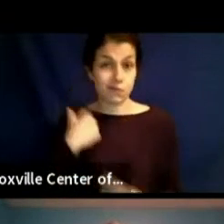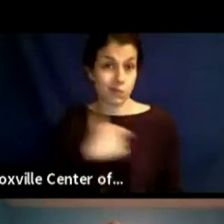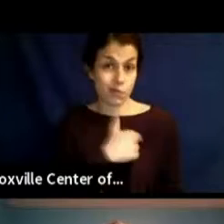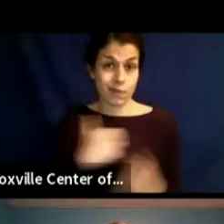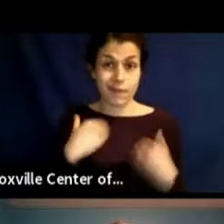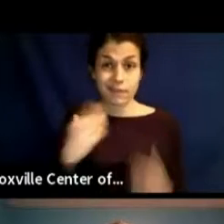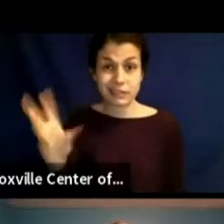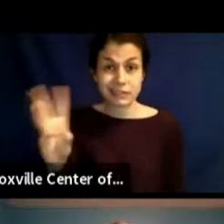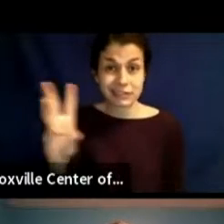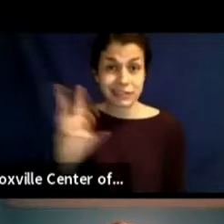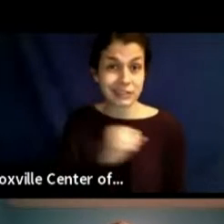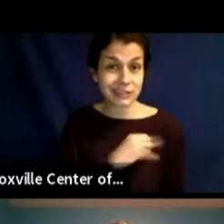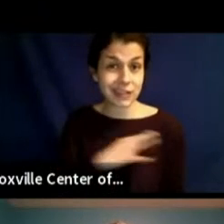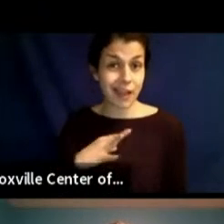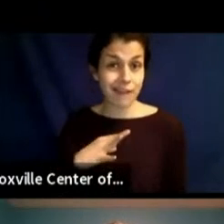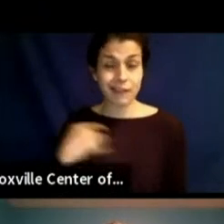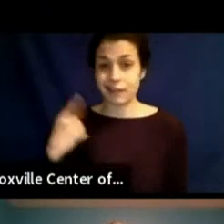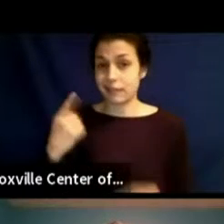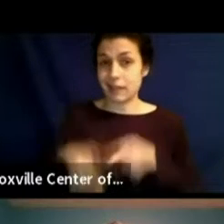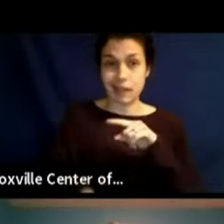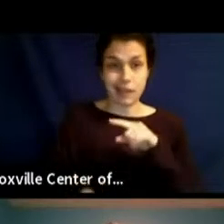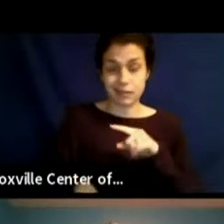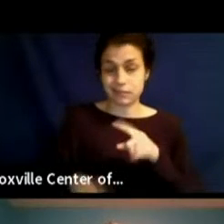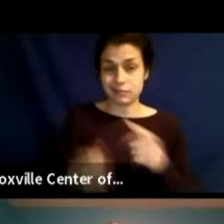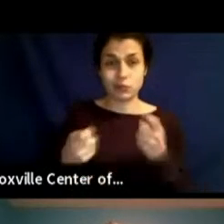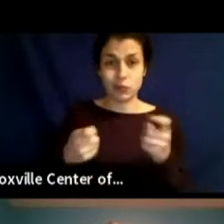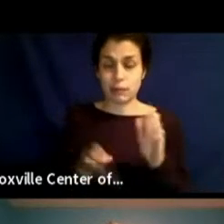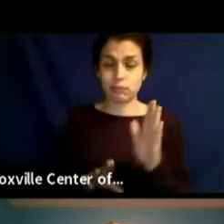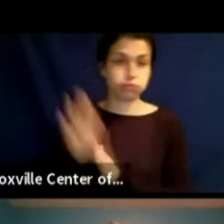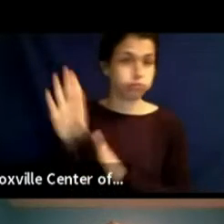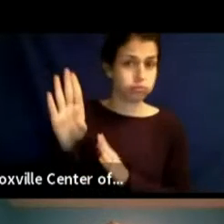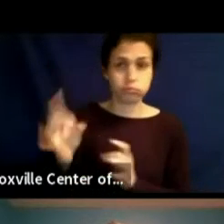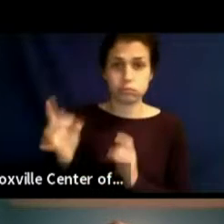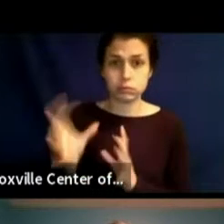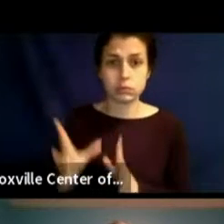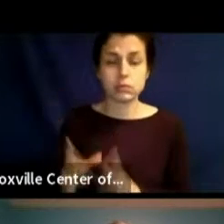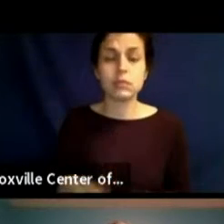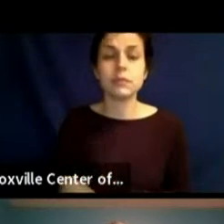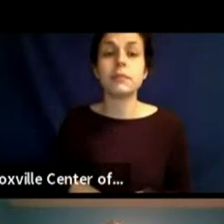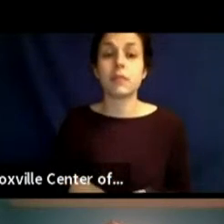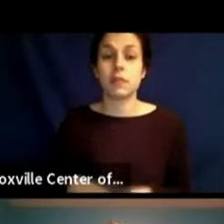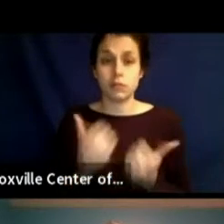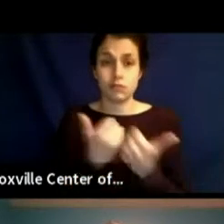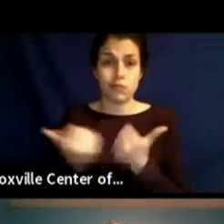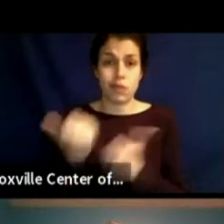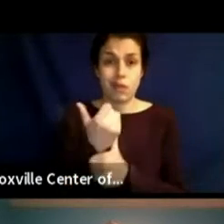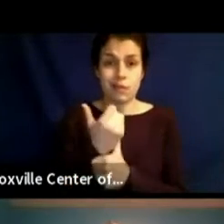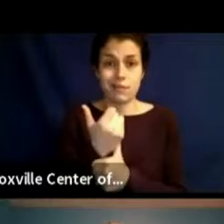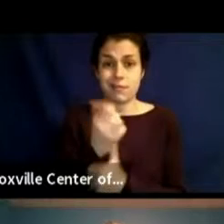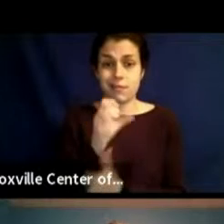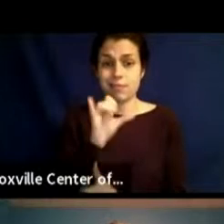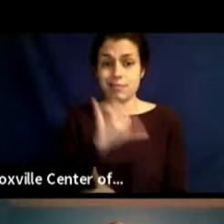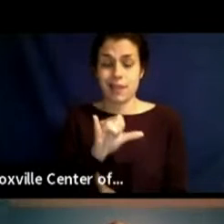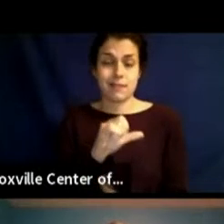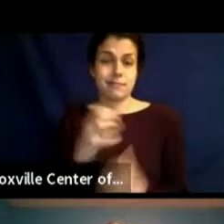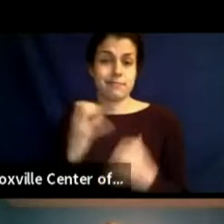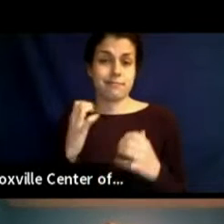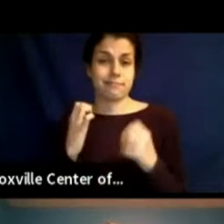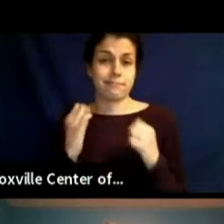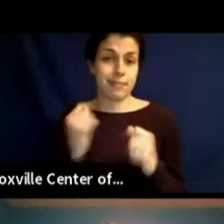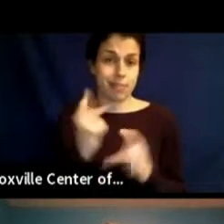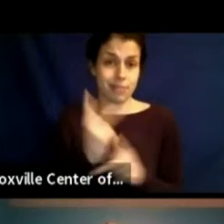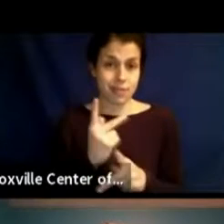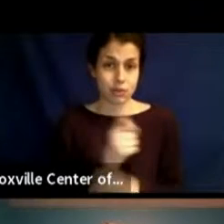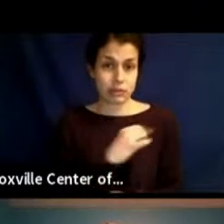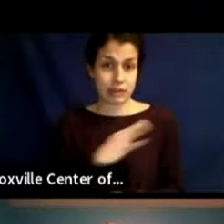manage a surge. And so the prioritization of that healthcare staff is because they're on the front lines,